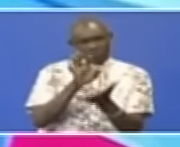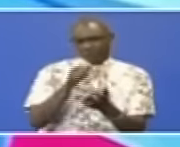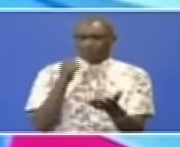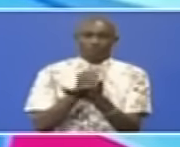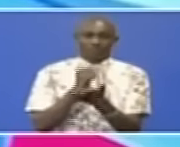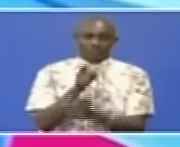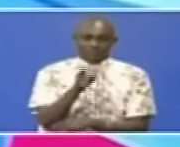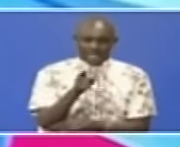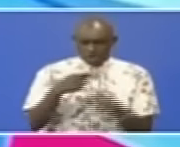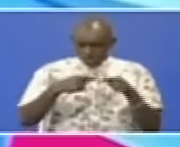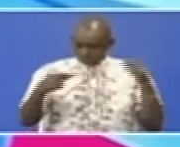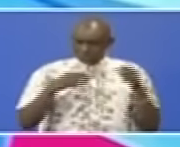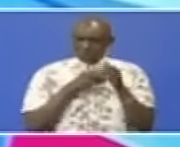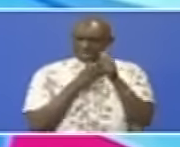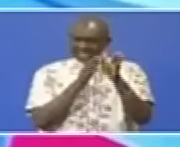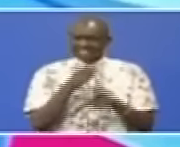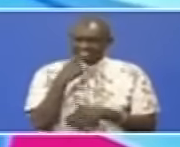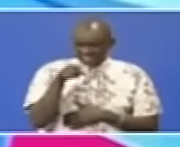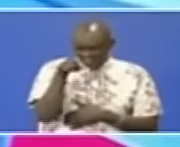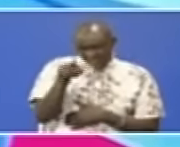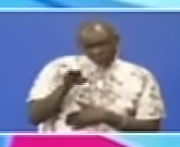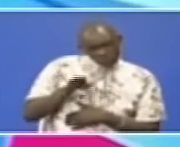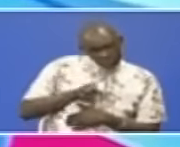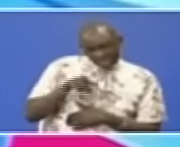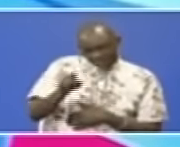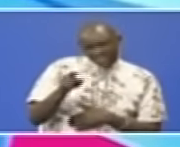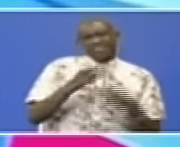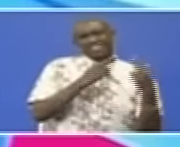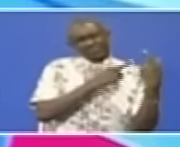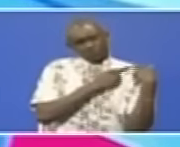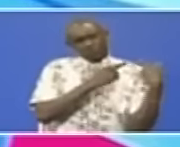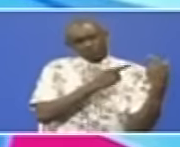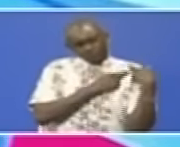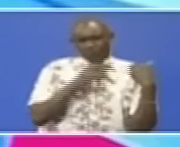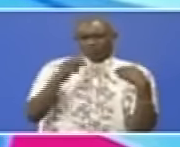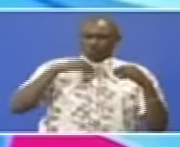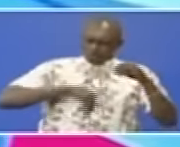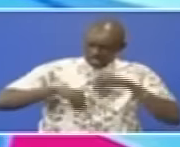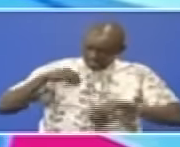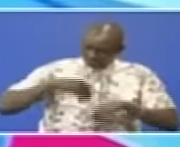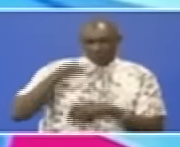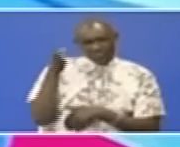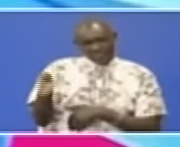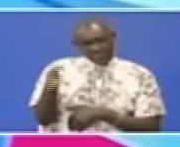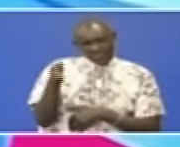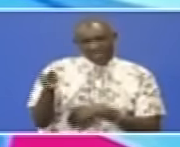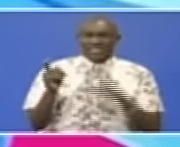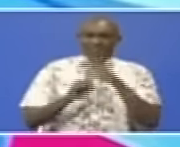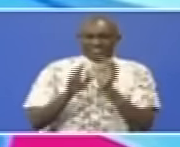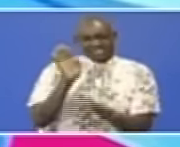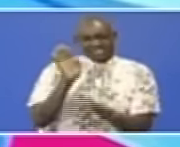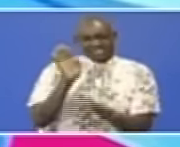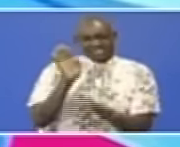office. Opposition leaders insist Waiguru would take responsibility for the alleged wanton pilferage of public funds by people in